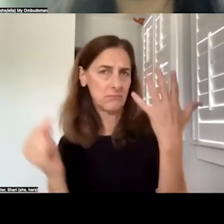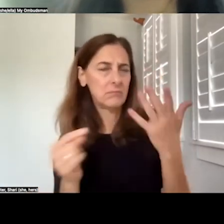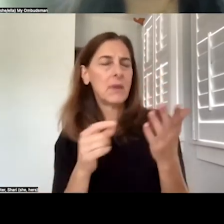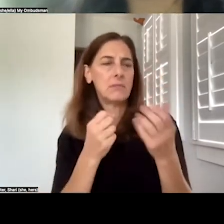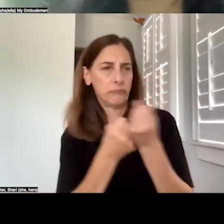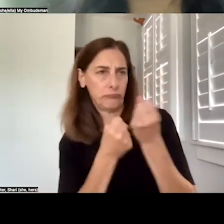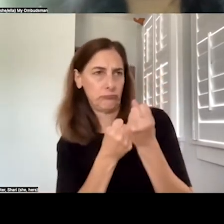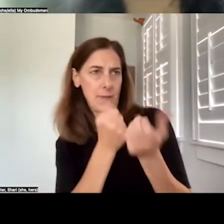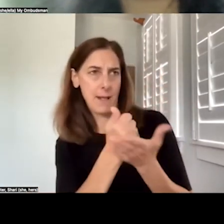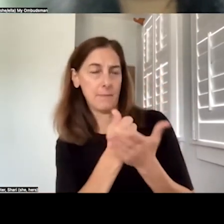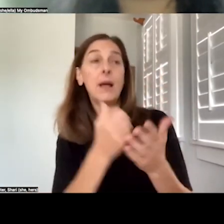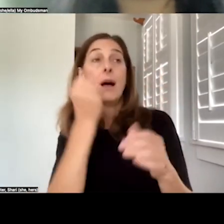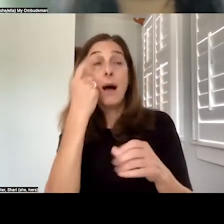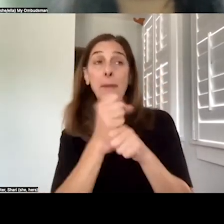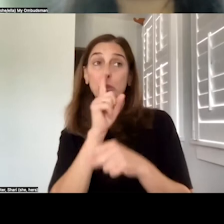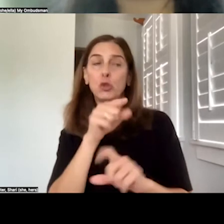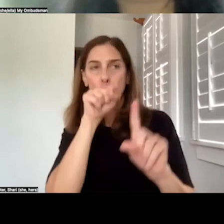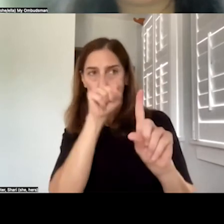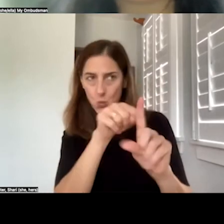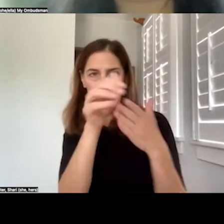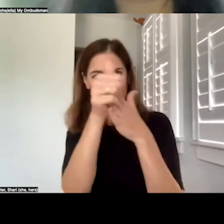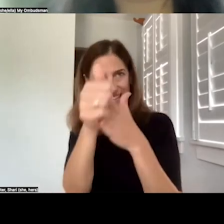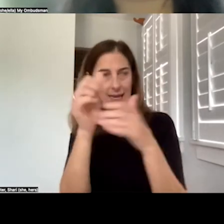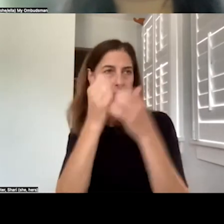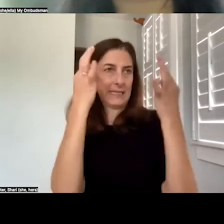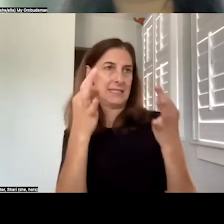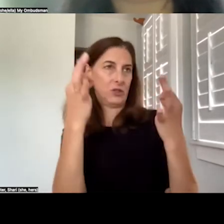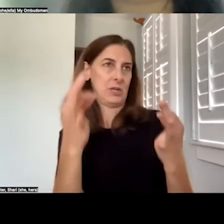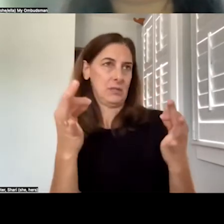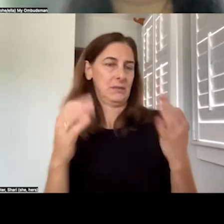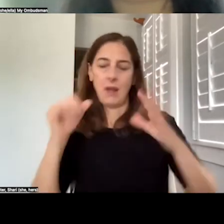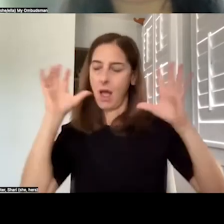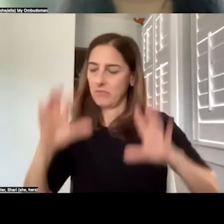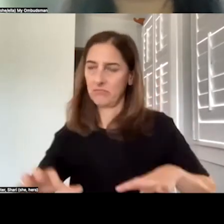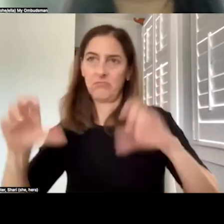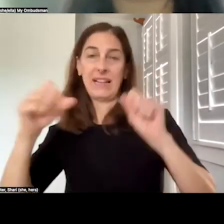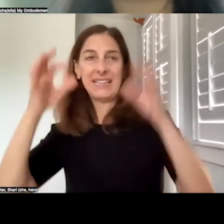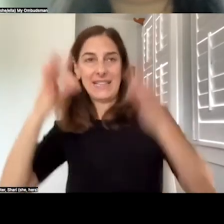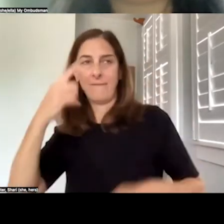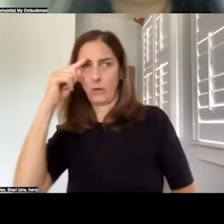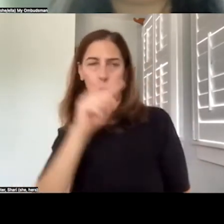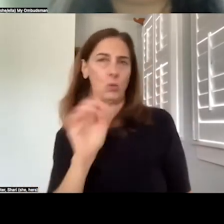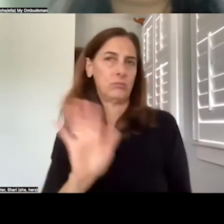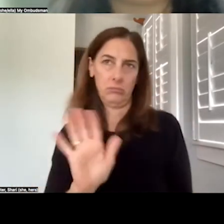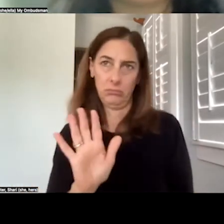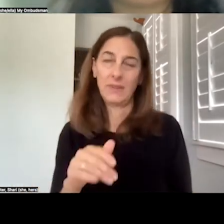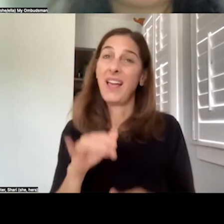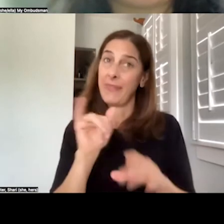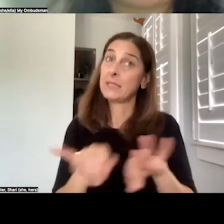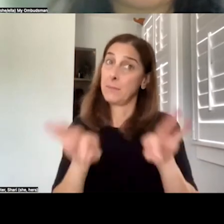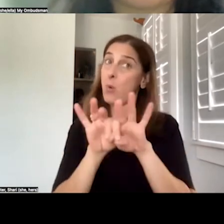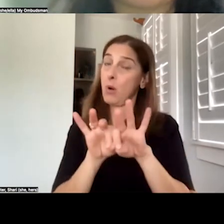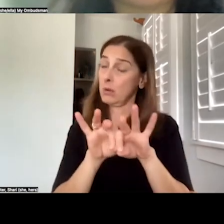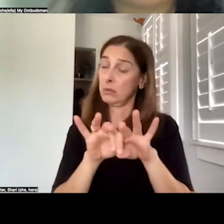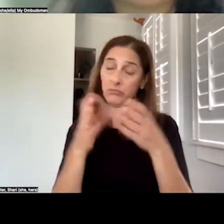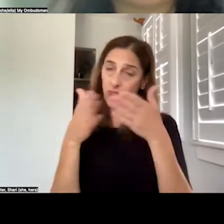choices. So that's just something to remember, which is true for, I think, any working with any providers, making sure that you're the one